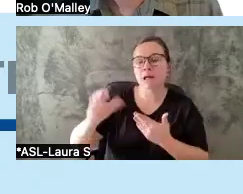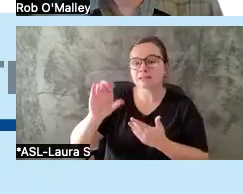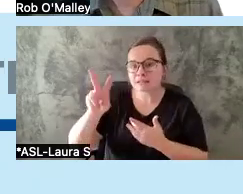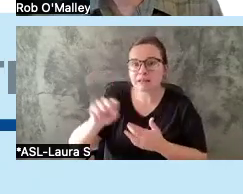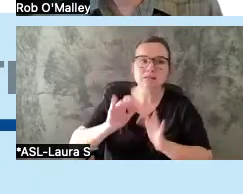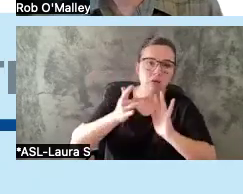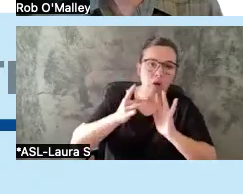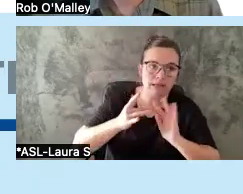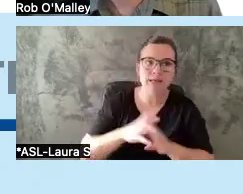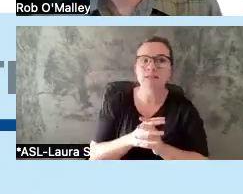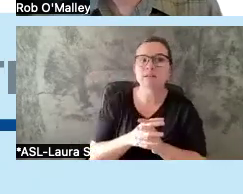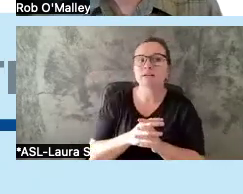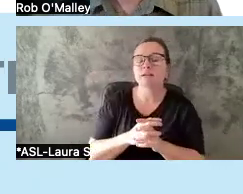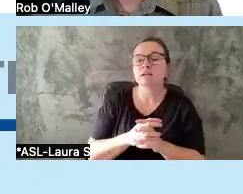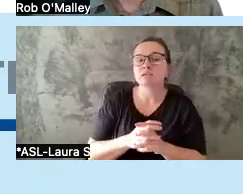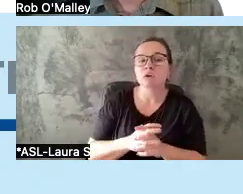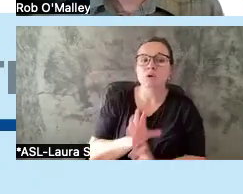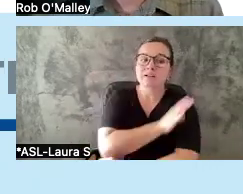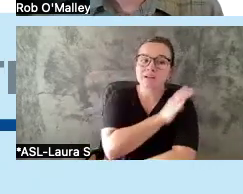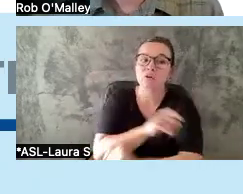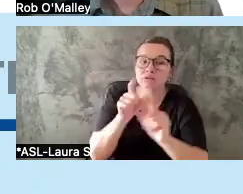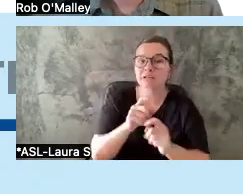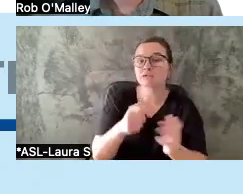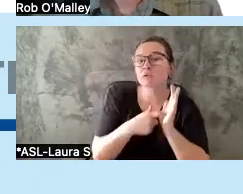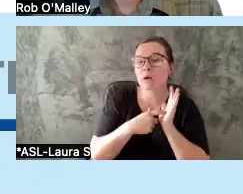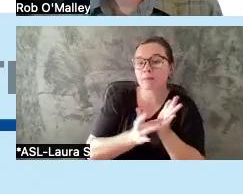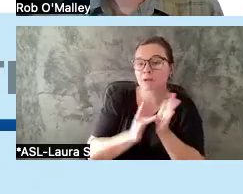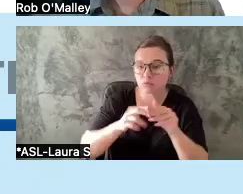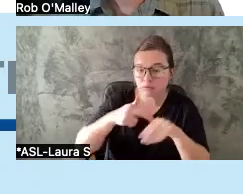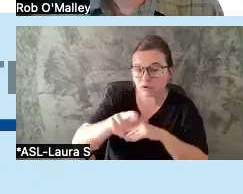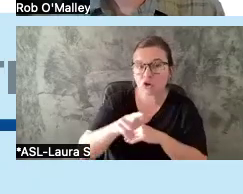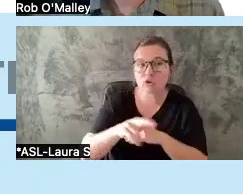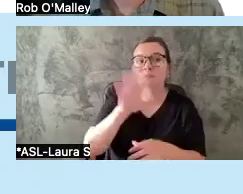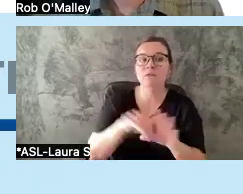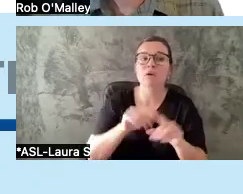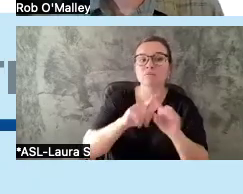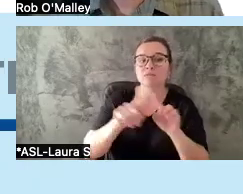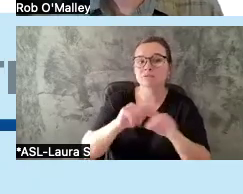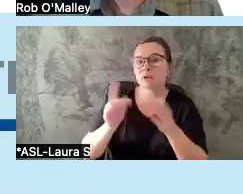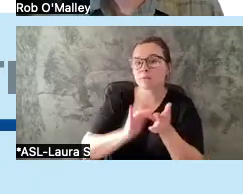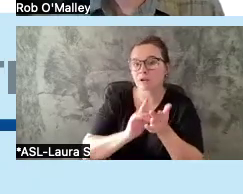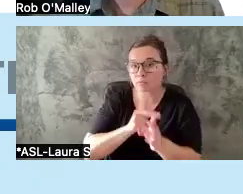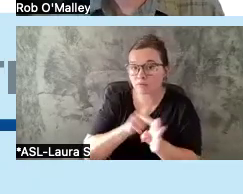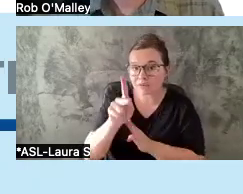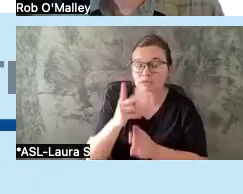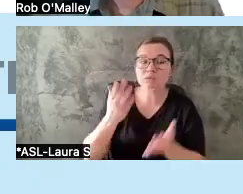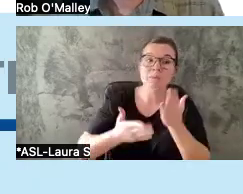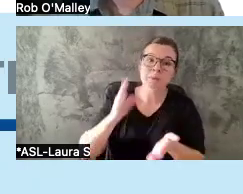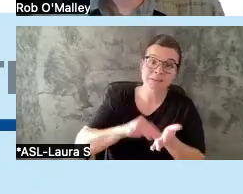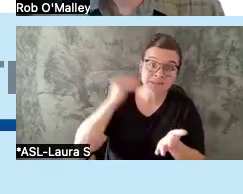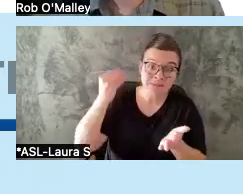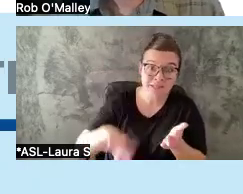online. So clinical tests typically require medical referral. They involve medical professionals. They may be quite